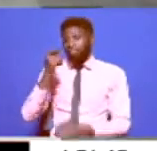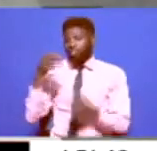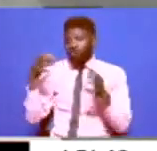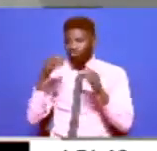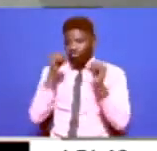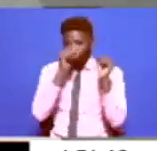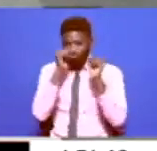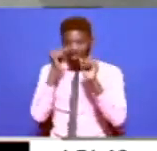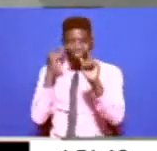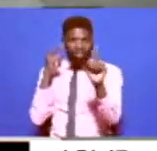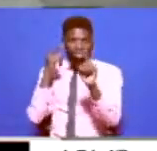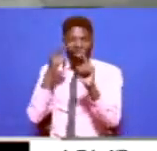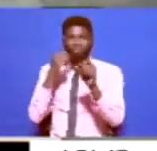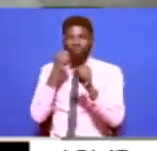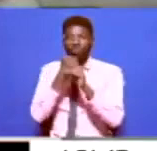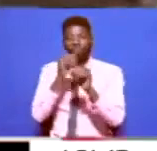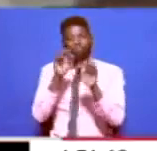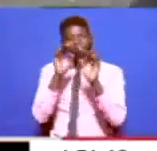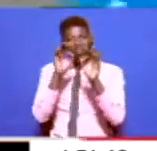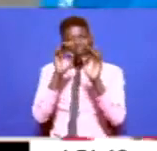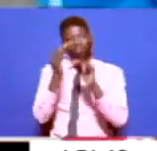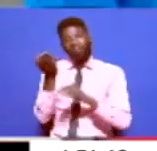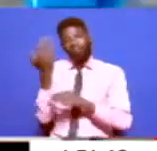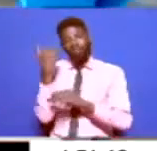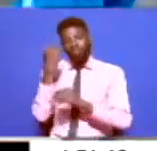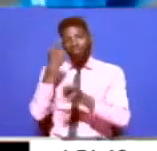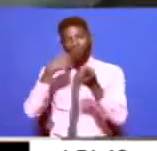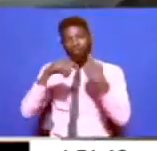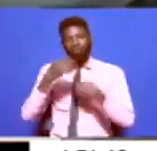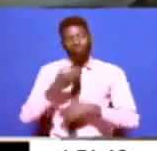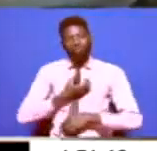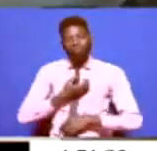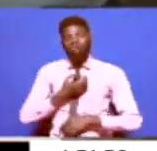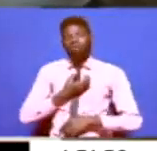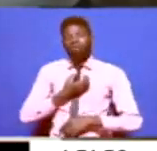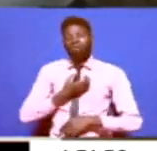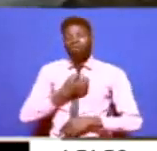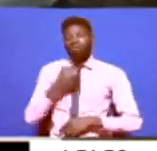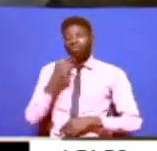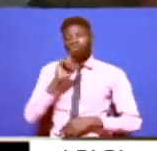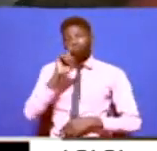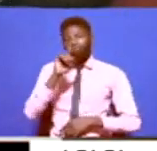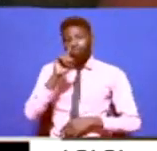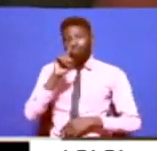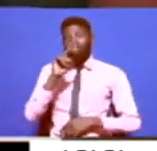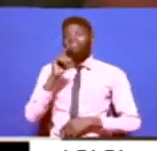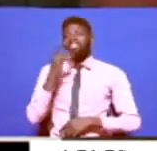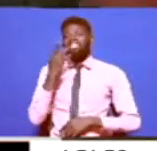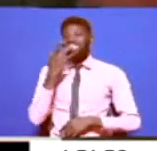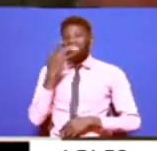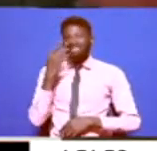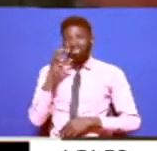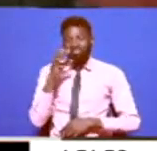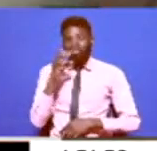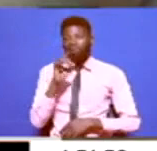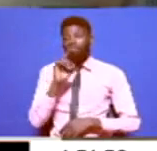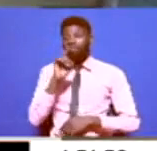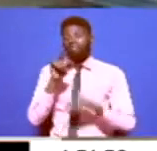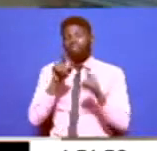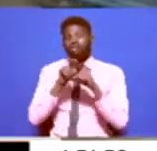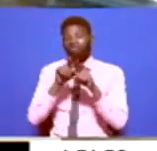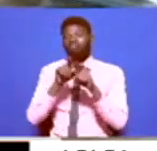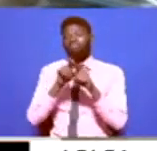to replicate the same performance that saw them bag 1 gold, 5 silver and 5 bronze at the regional showpiece last year. Veteran Nico